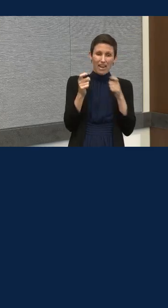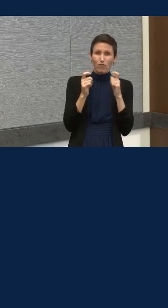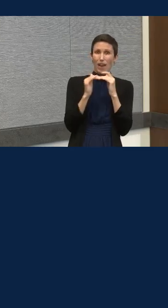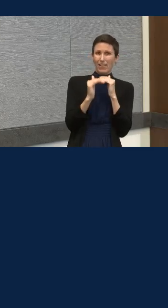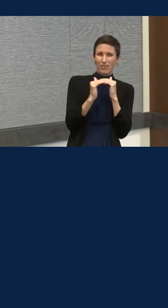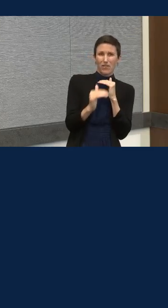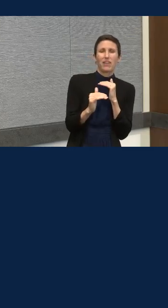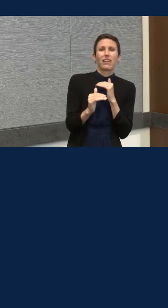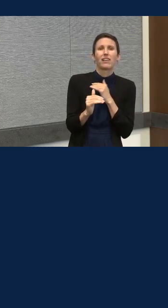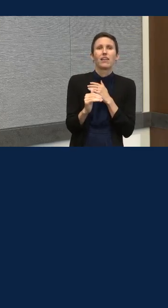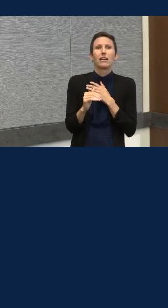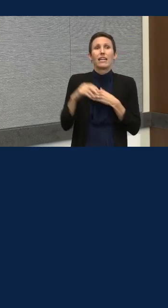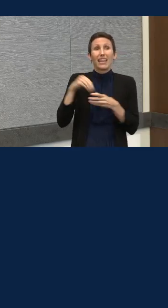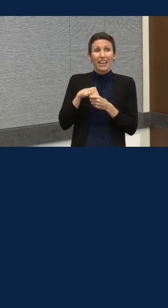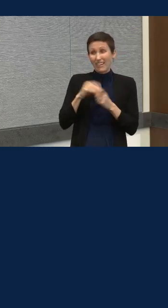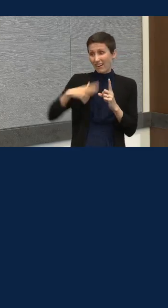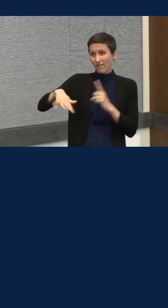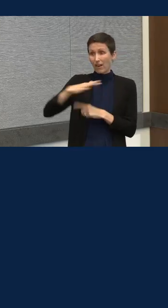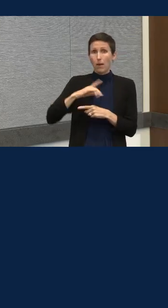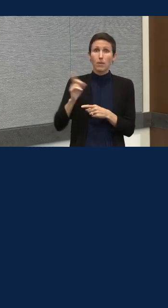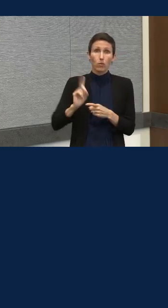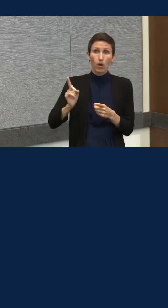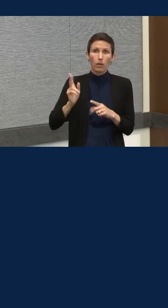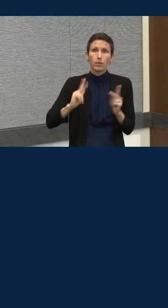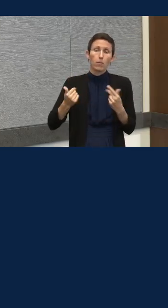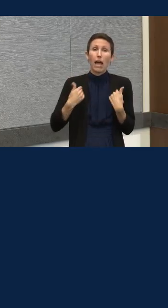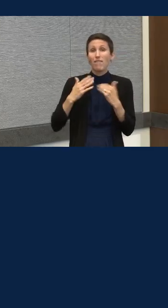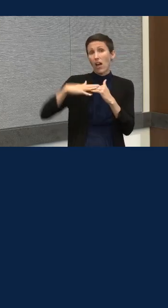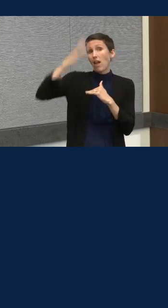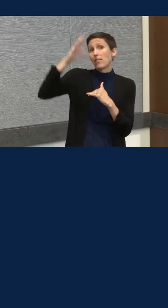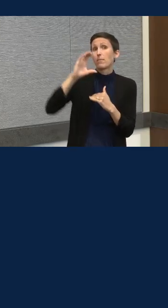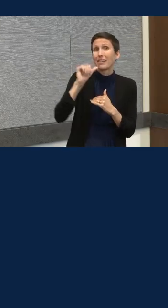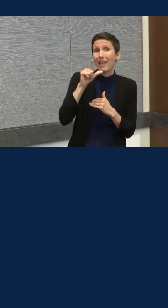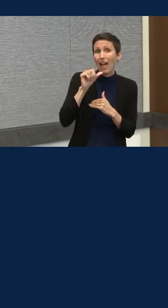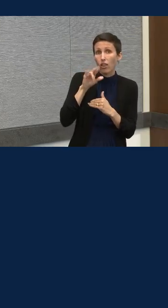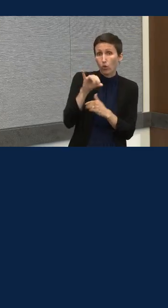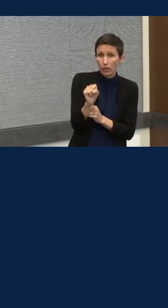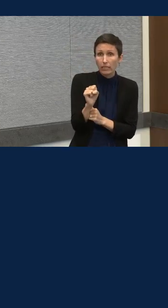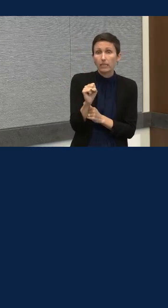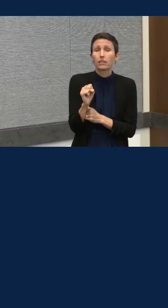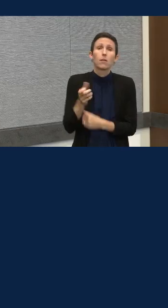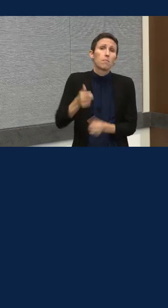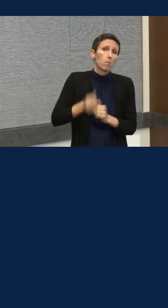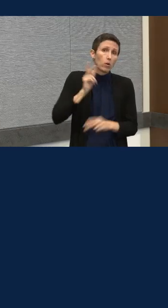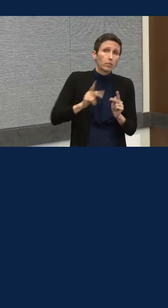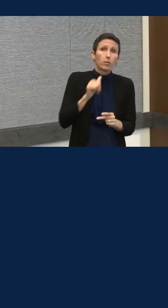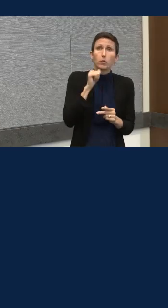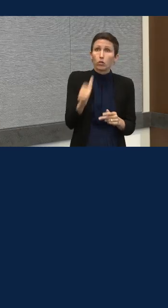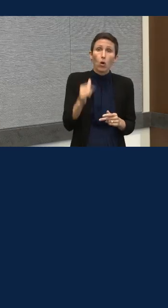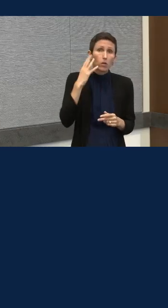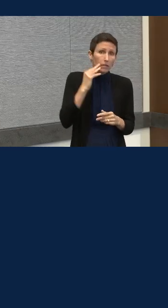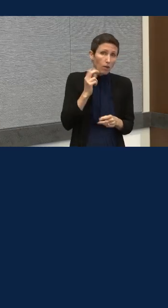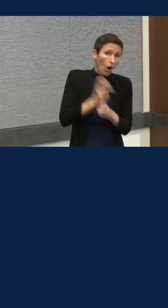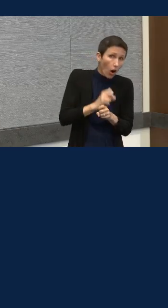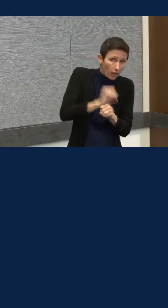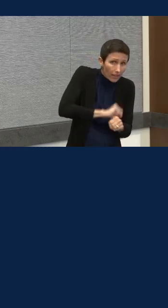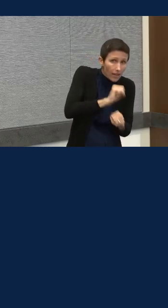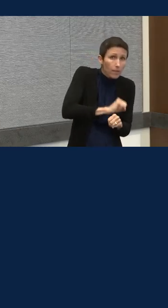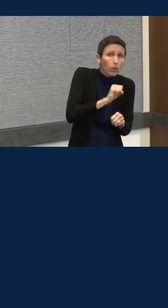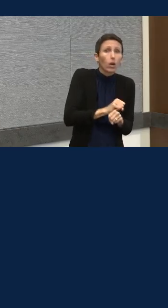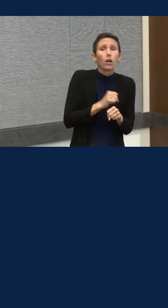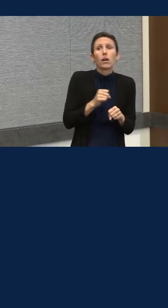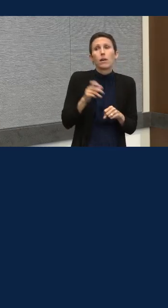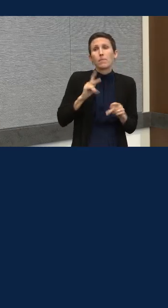there's essentially unlimited calories for many people, very little hard labor for many people, there's a natural tendency to